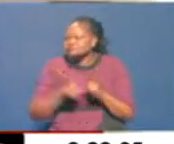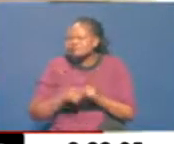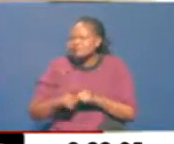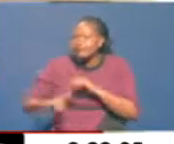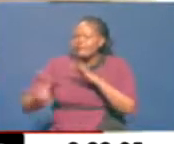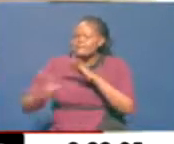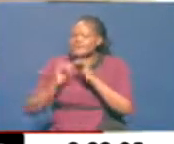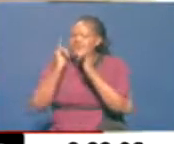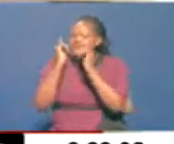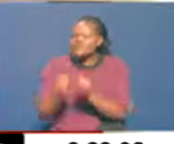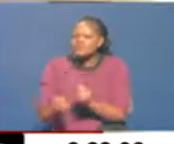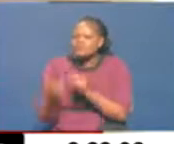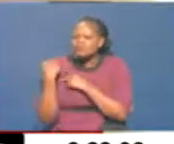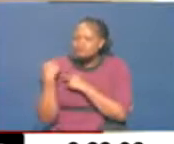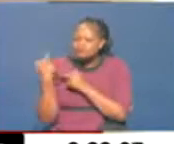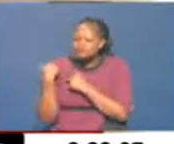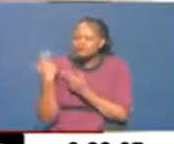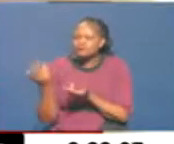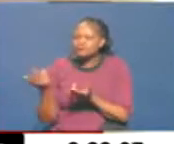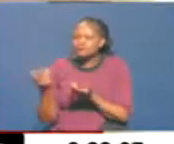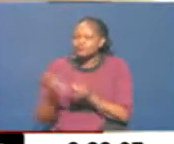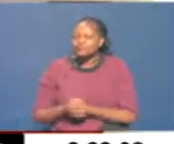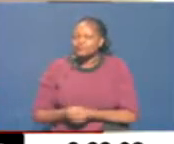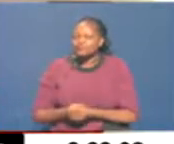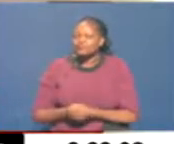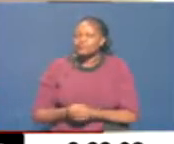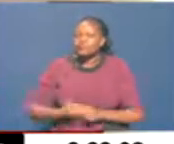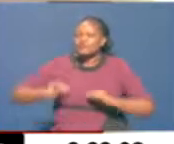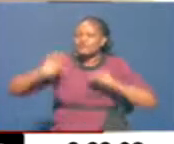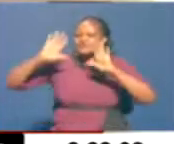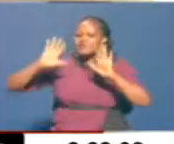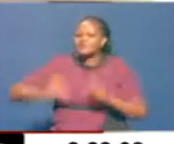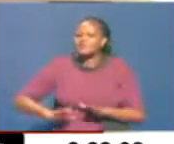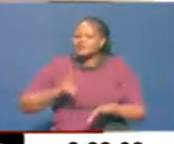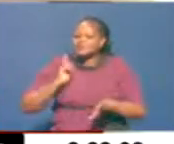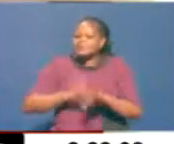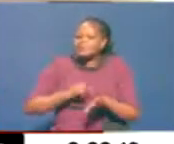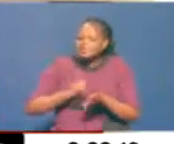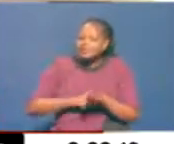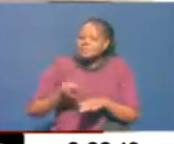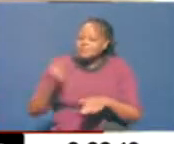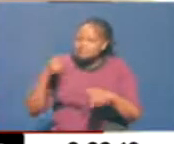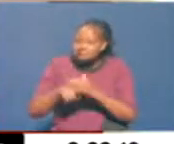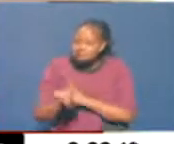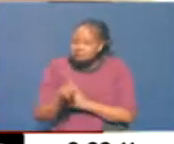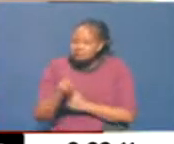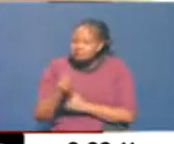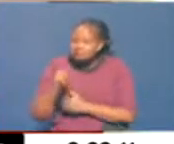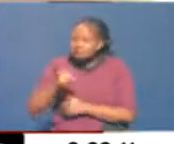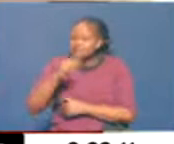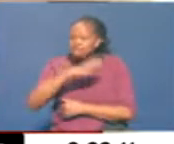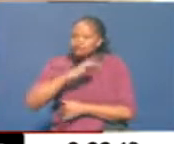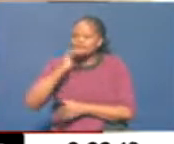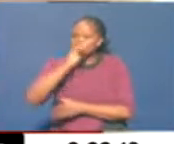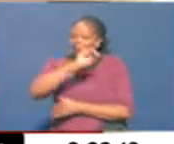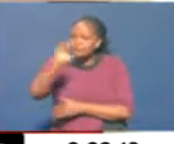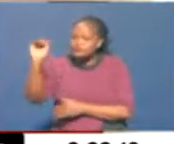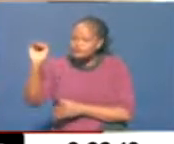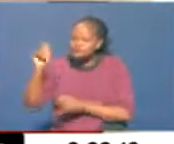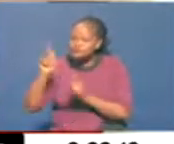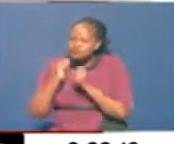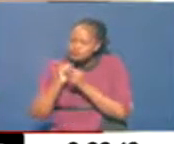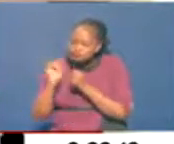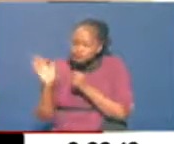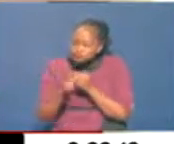Individual responsibility is so, so important. When I walked in here, you know, this evening, I asked all of your teammates here, have you